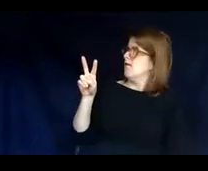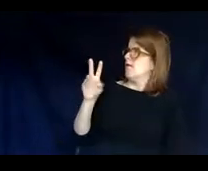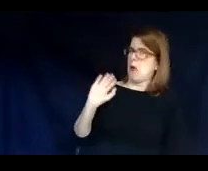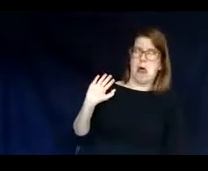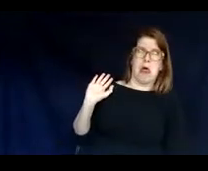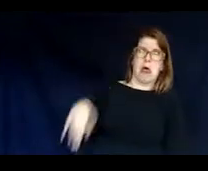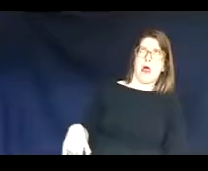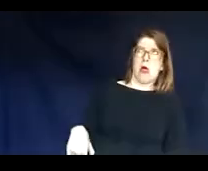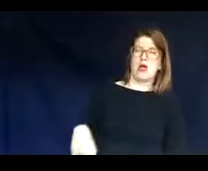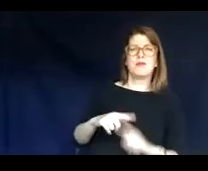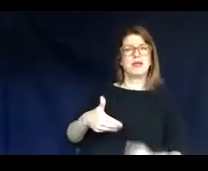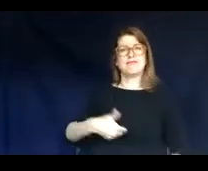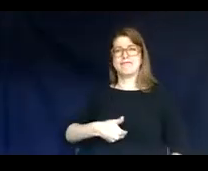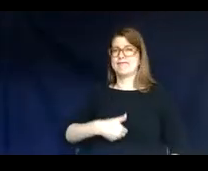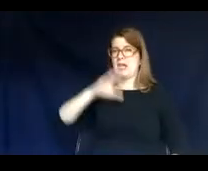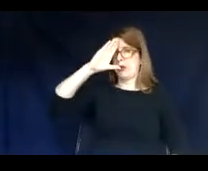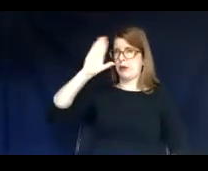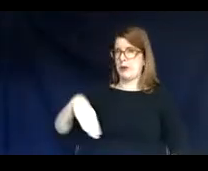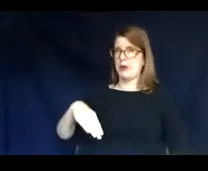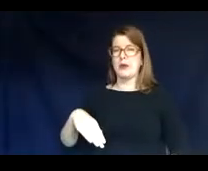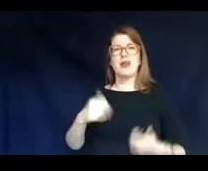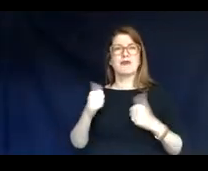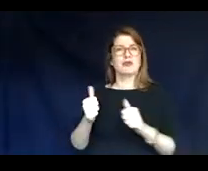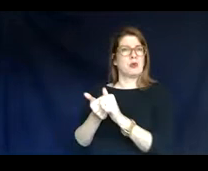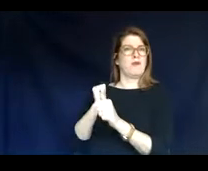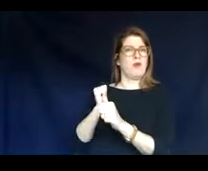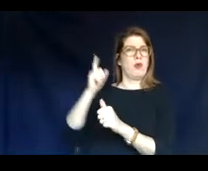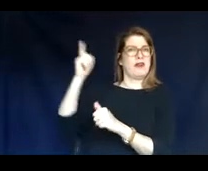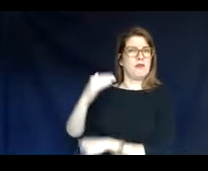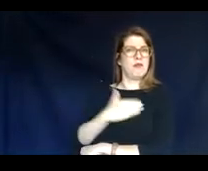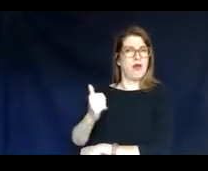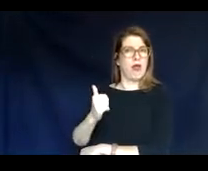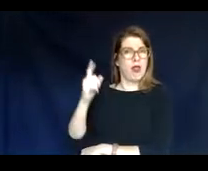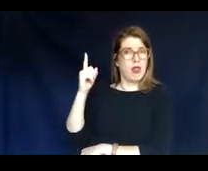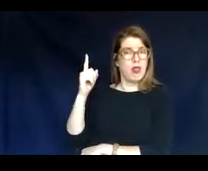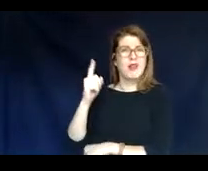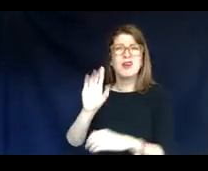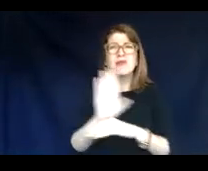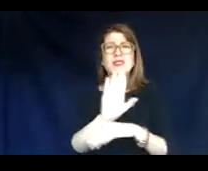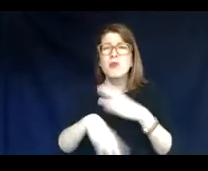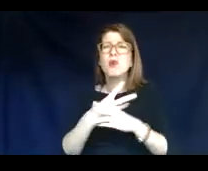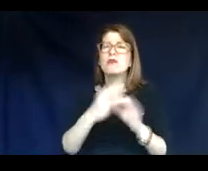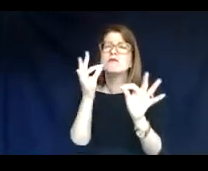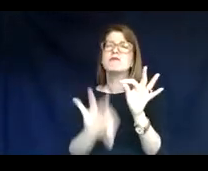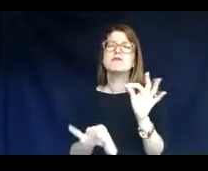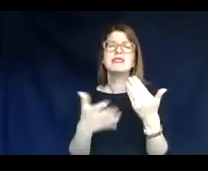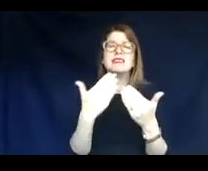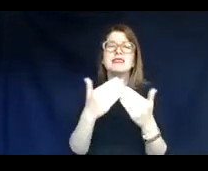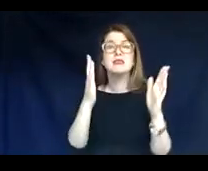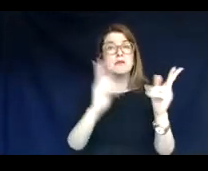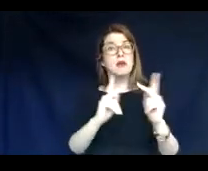about. But deep down I knew, and I was doing everything I could to avoid it. You see, in the business world, it's easy. When somebody comes to you and